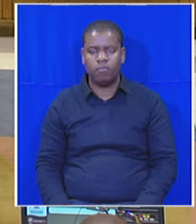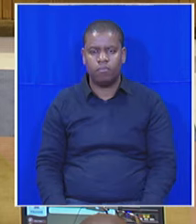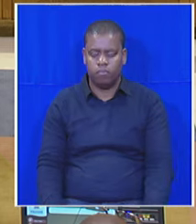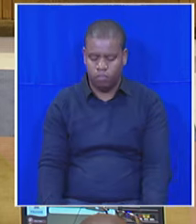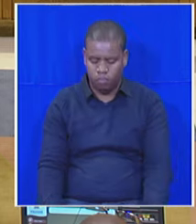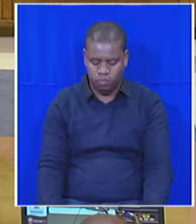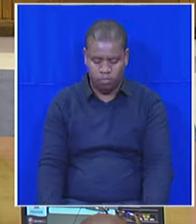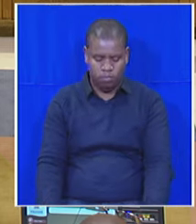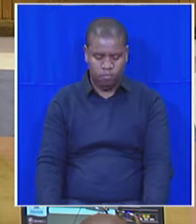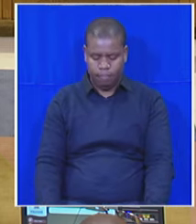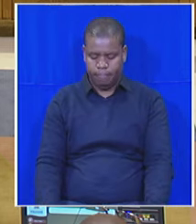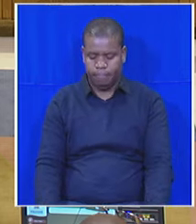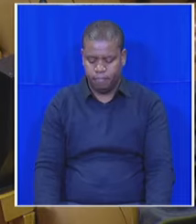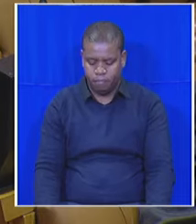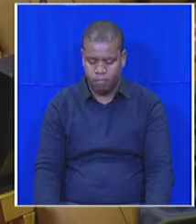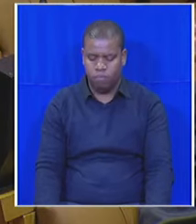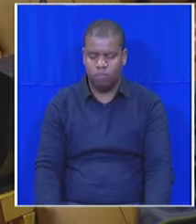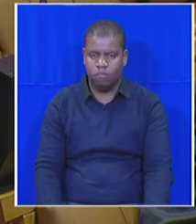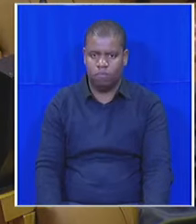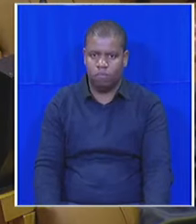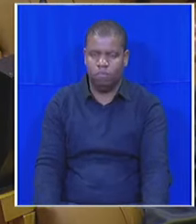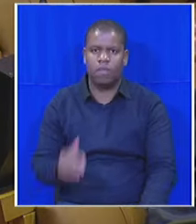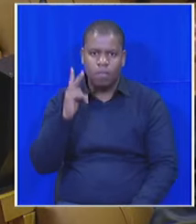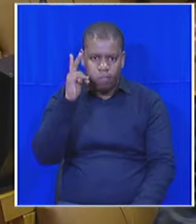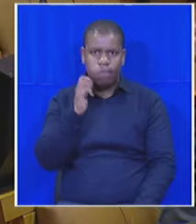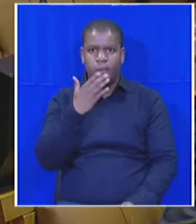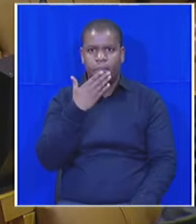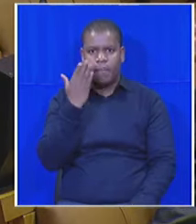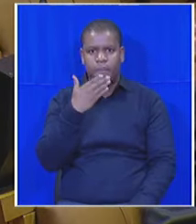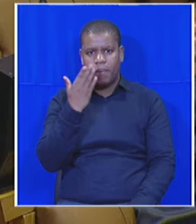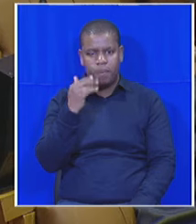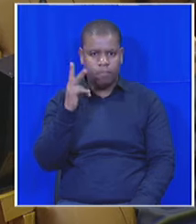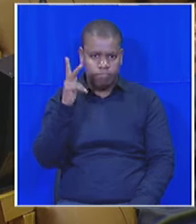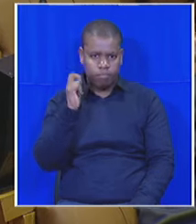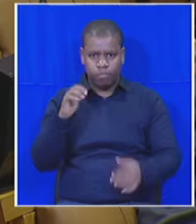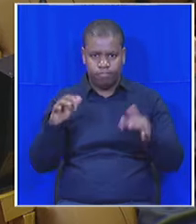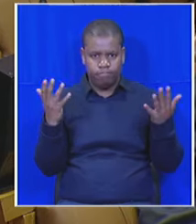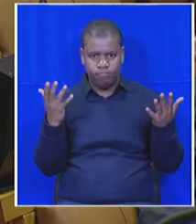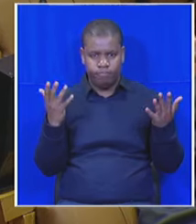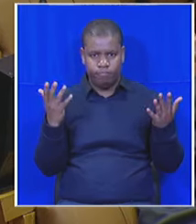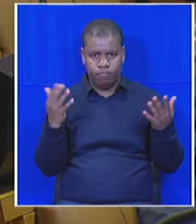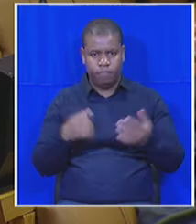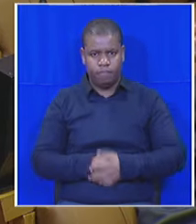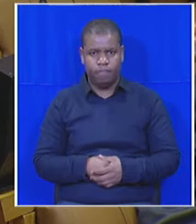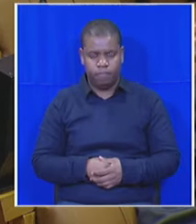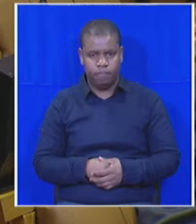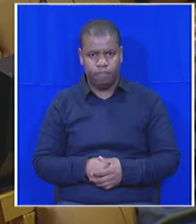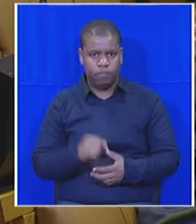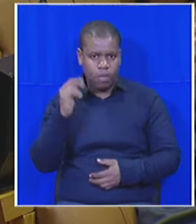member, who he is, what he is, I don't know. One honourable But he's member, trying to what's your grandstand. point of order? He's made an aspersion